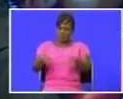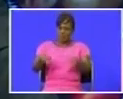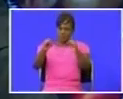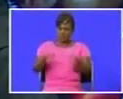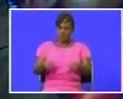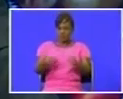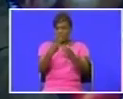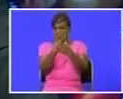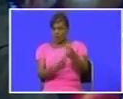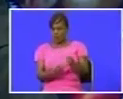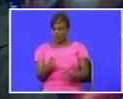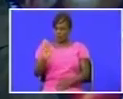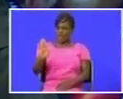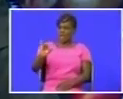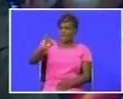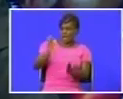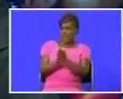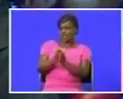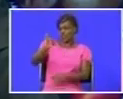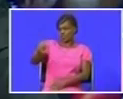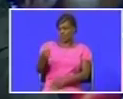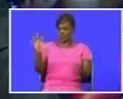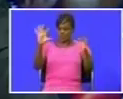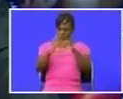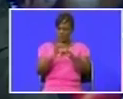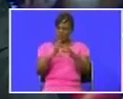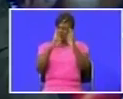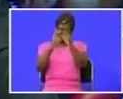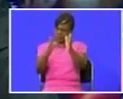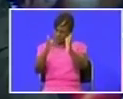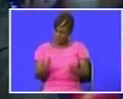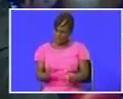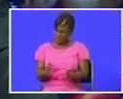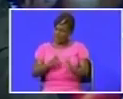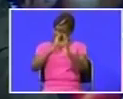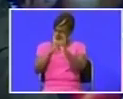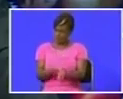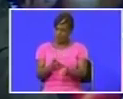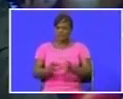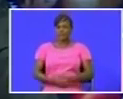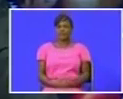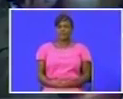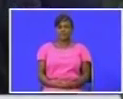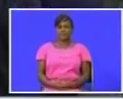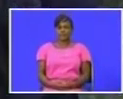for both him and the Jubilee Alliance. KTN's Duncan Khaemba now reports.